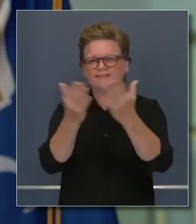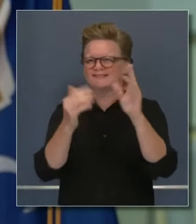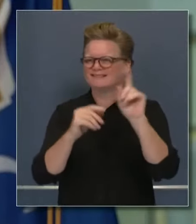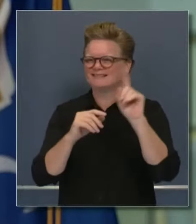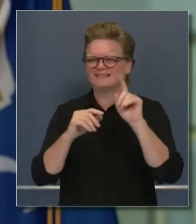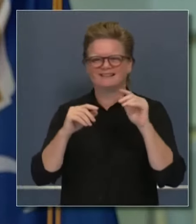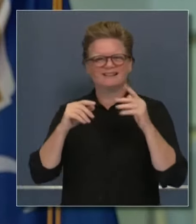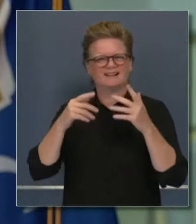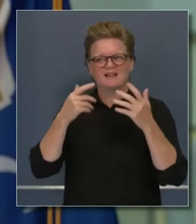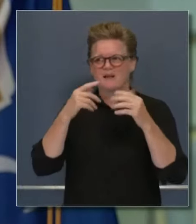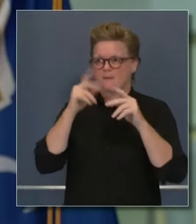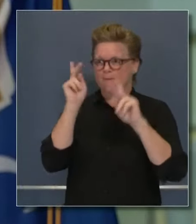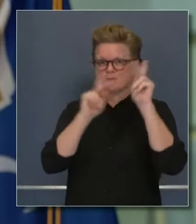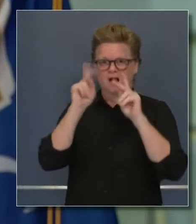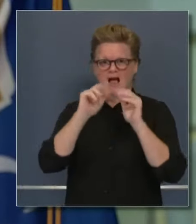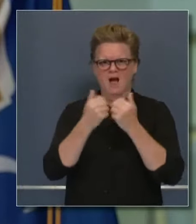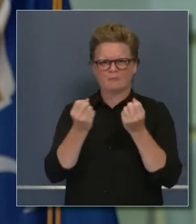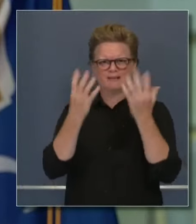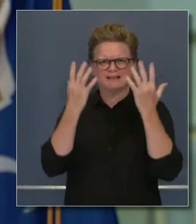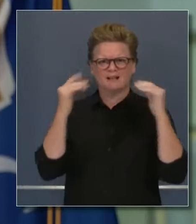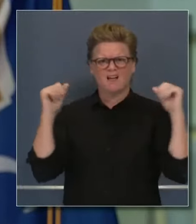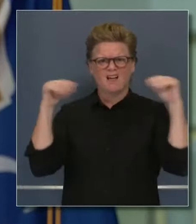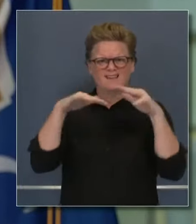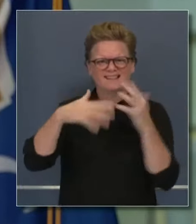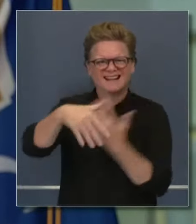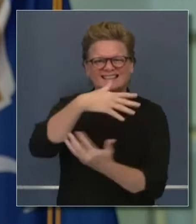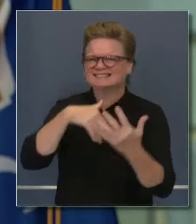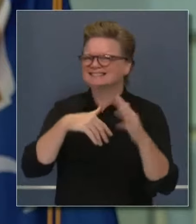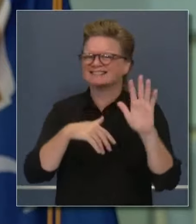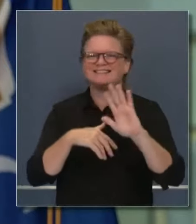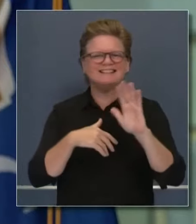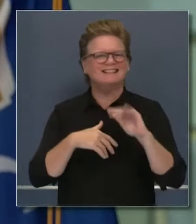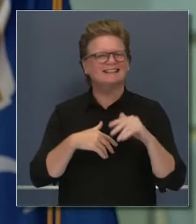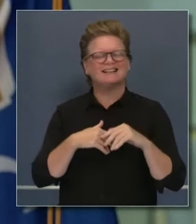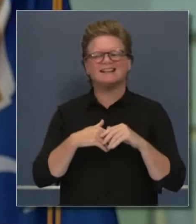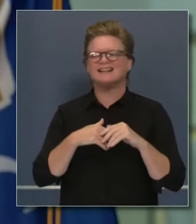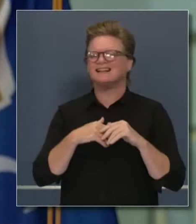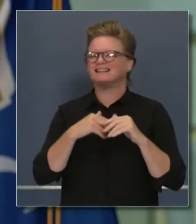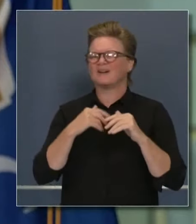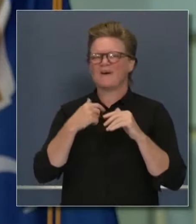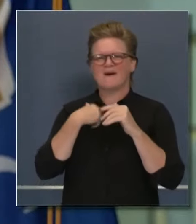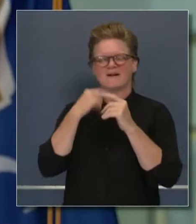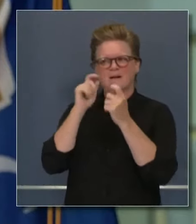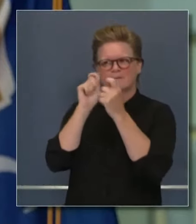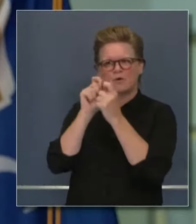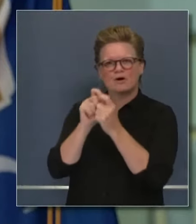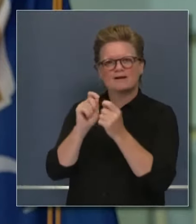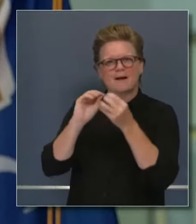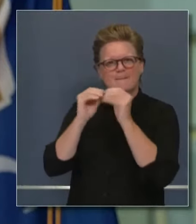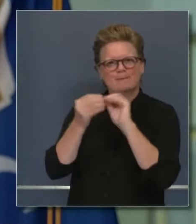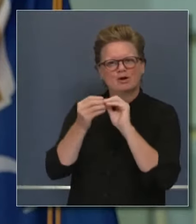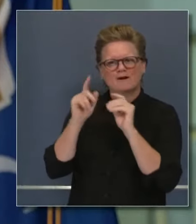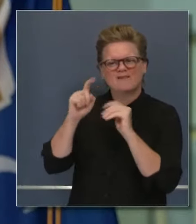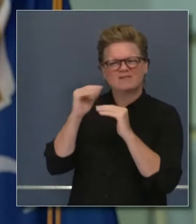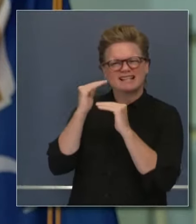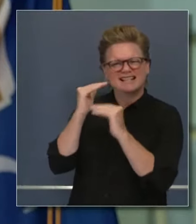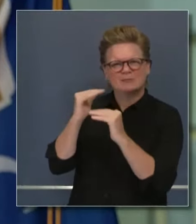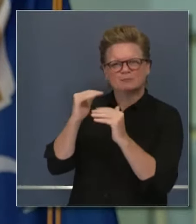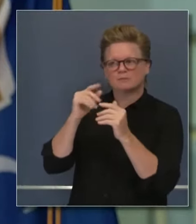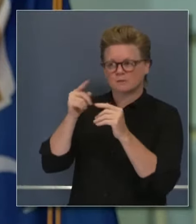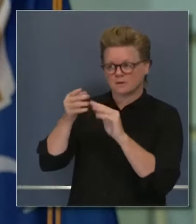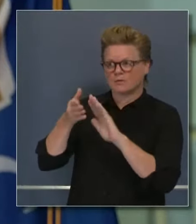by gradually introducing other sectors with different levels of operation. So we anticipate